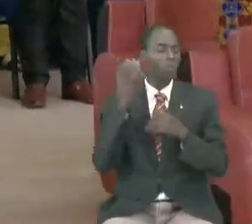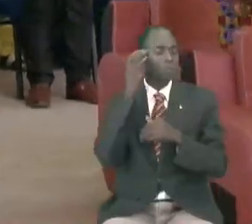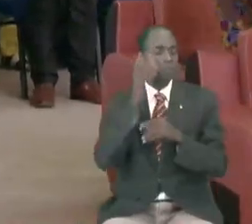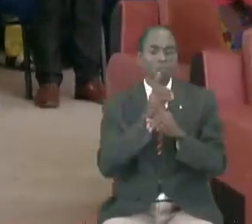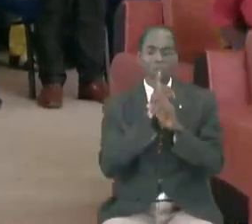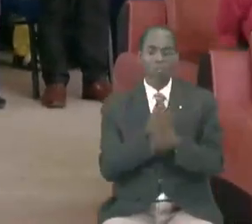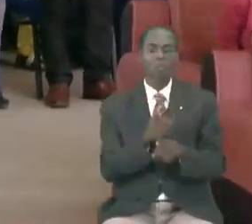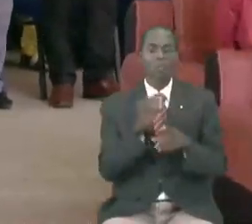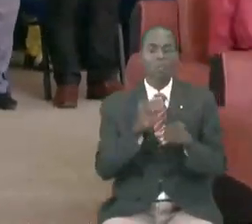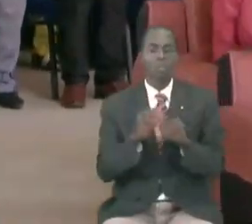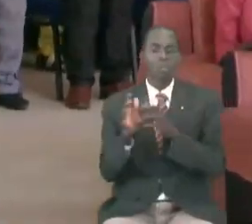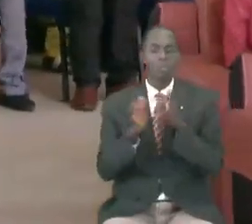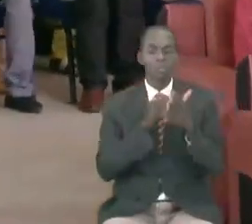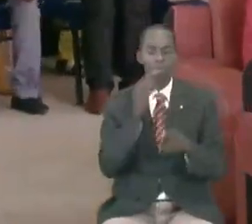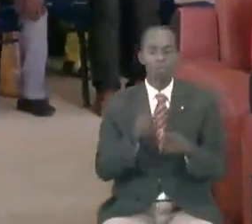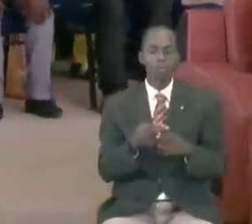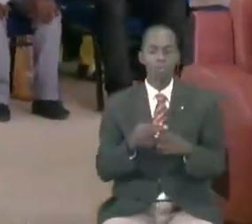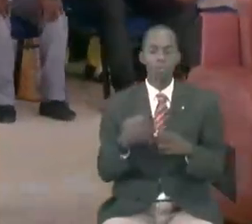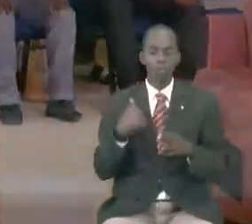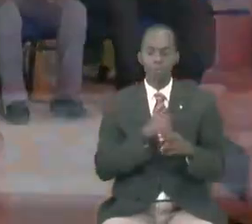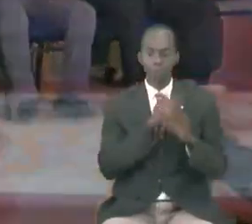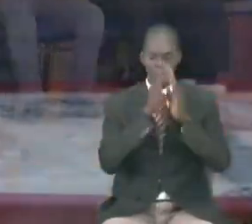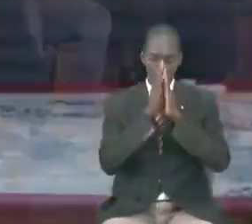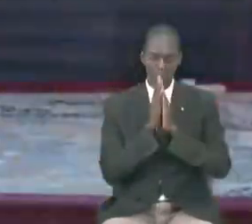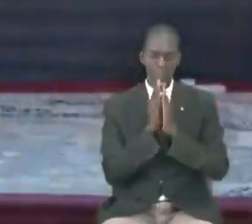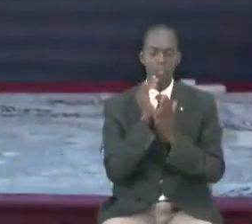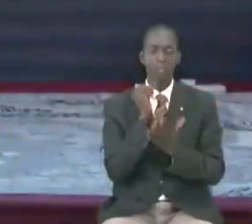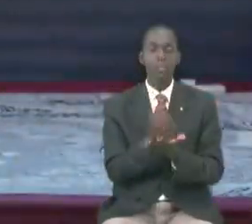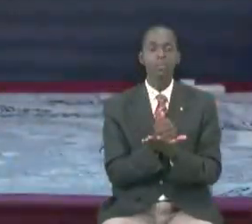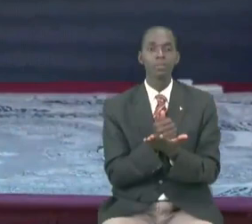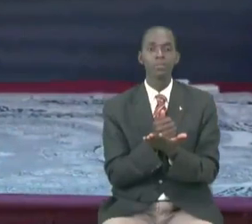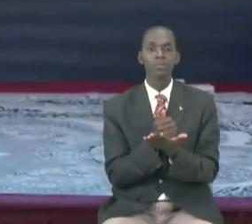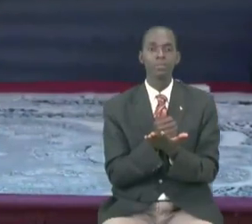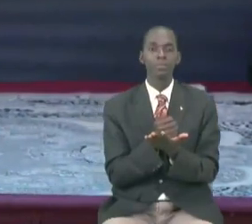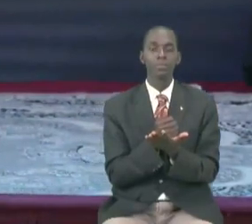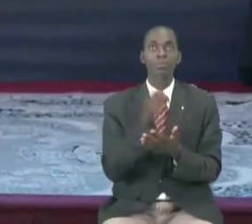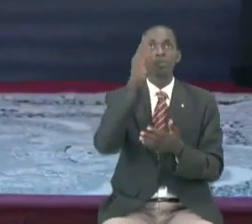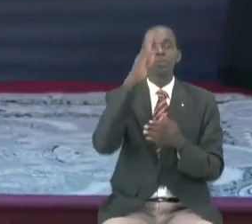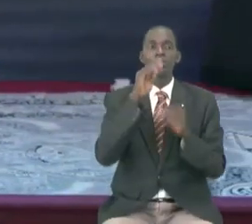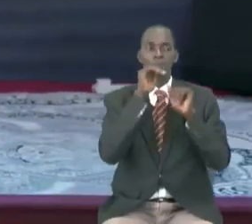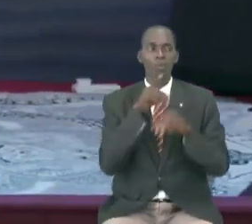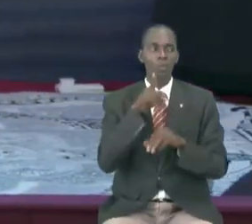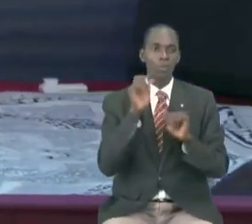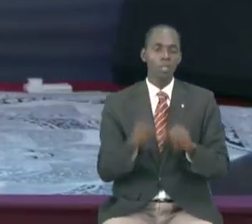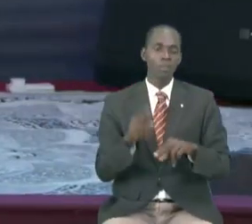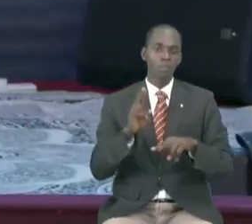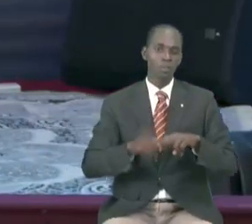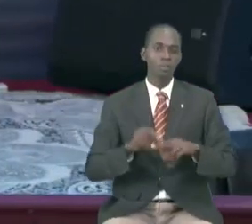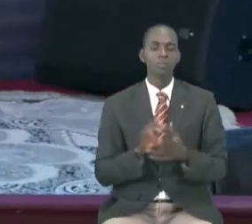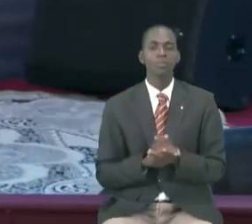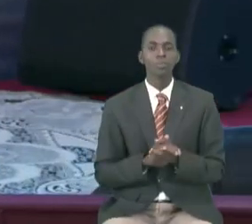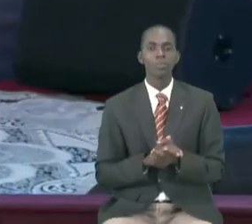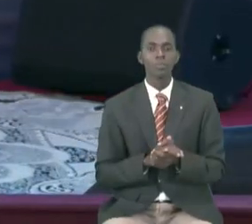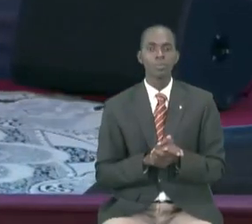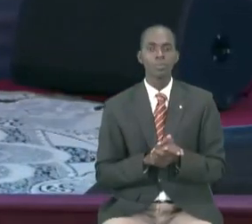can sit down. Today, as we come to this special service, I will bring what we